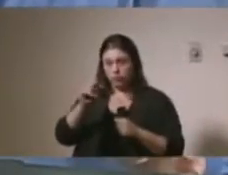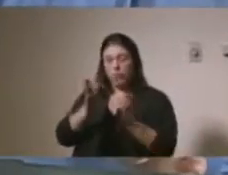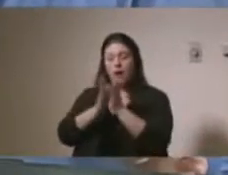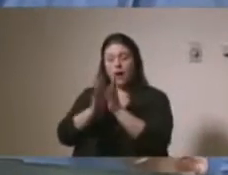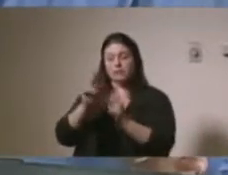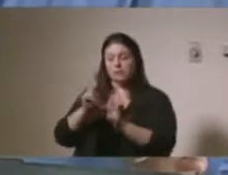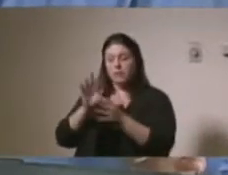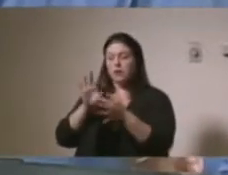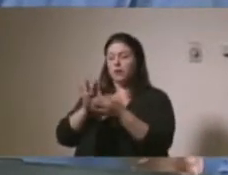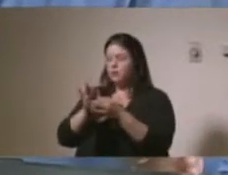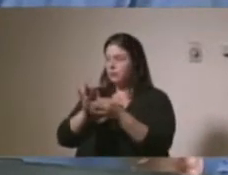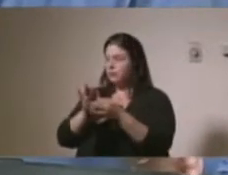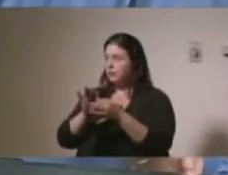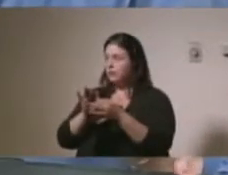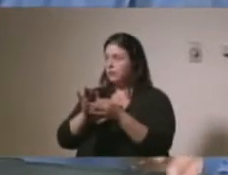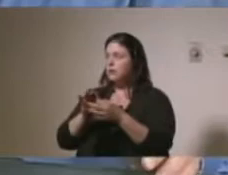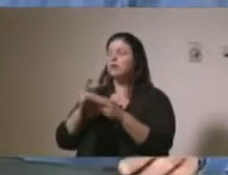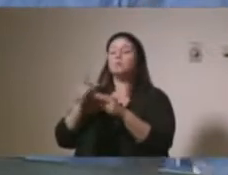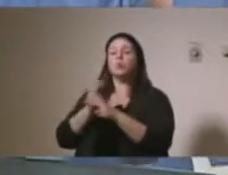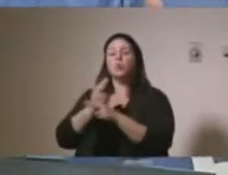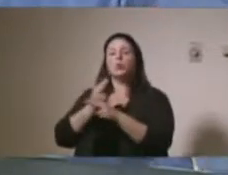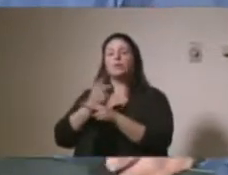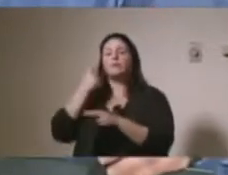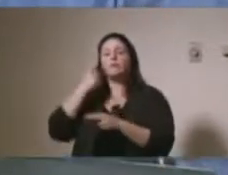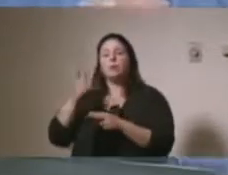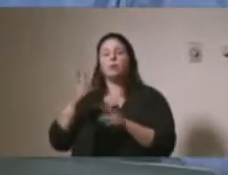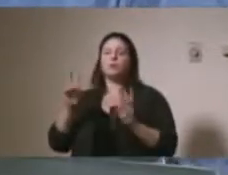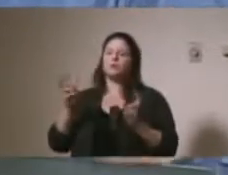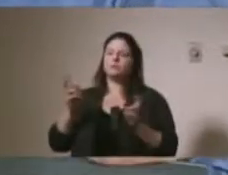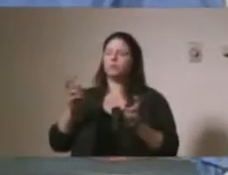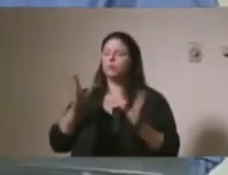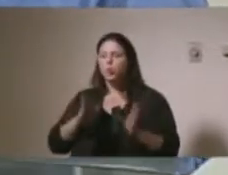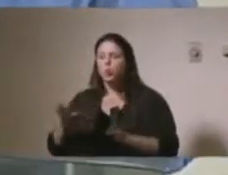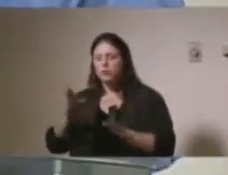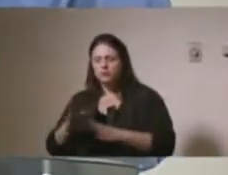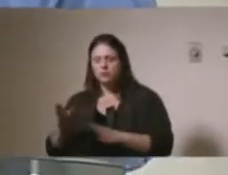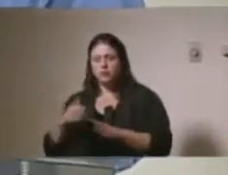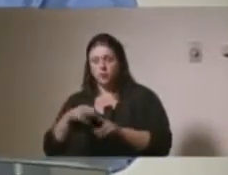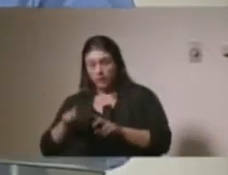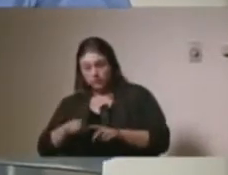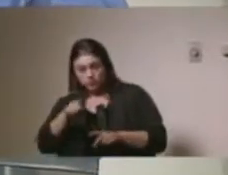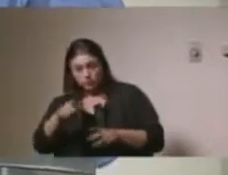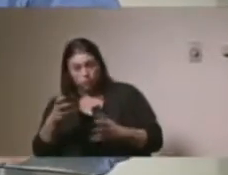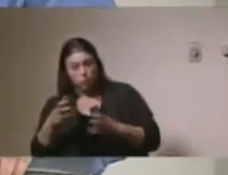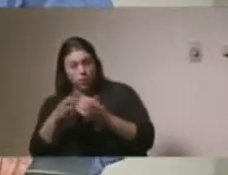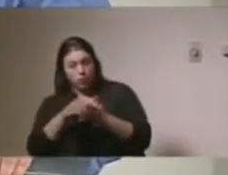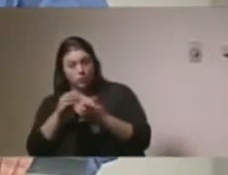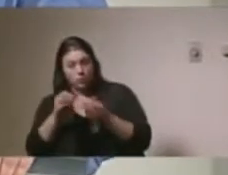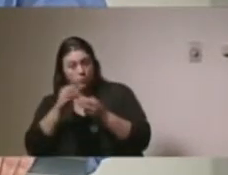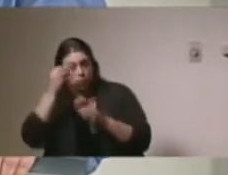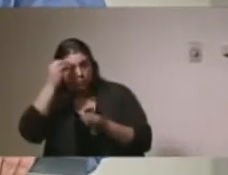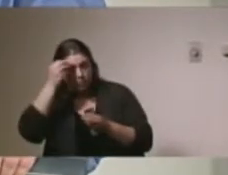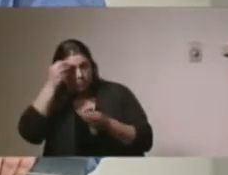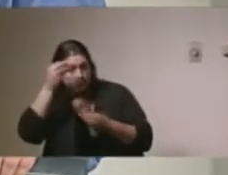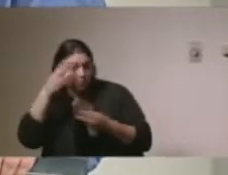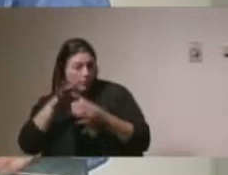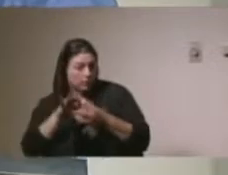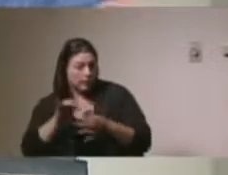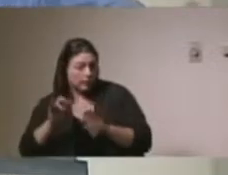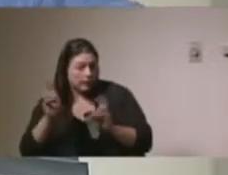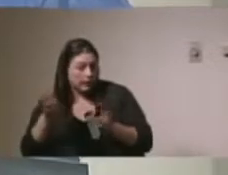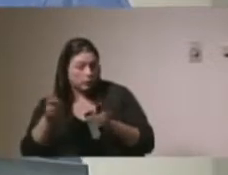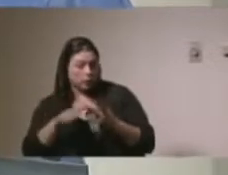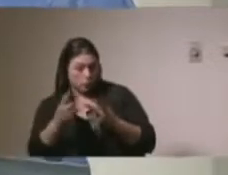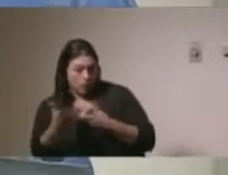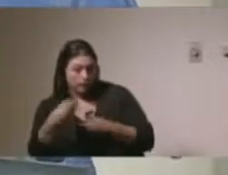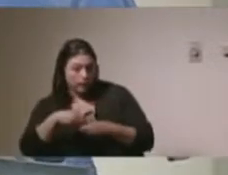we're really using it as an organizing tool, because we're going to ask people, would you like to learn more about this particular issue? Would you like to get involved? And the